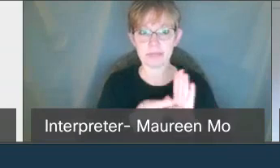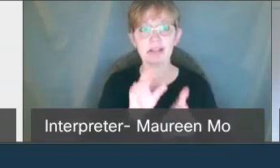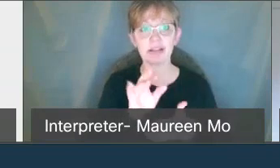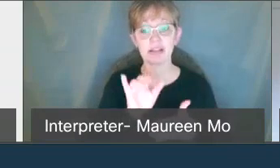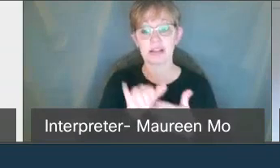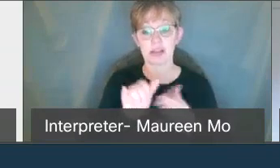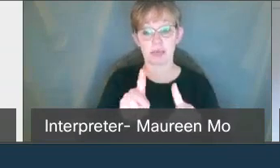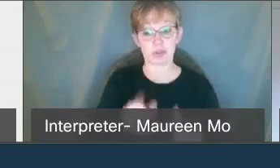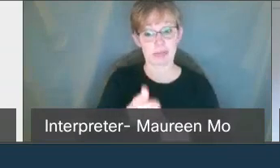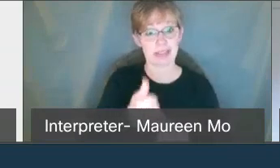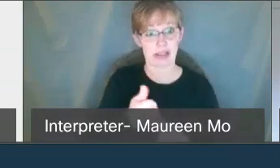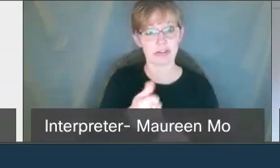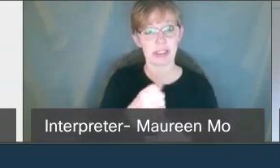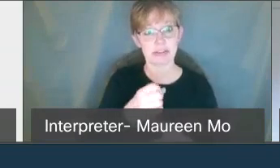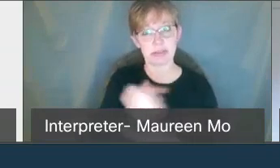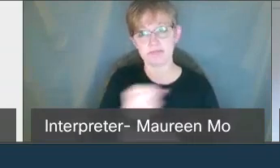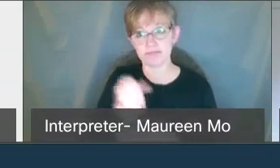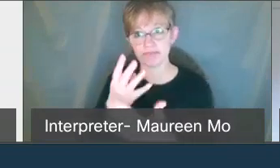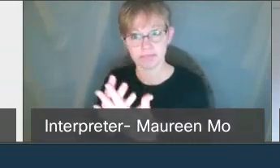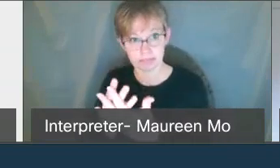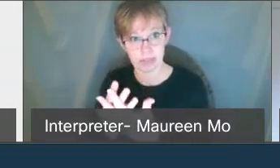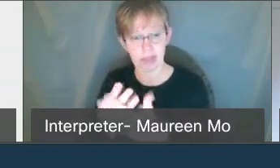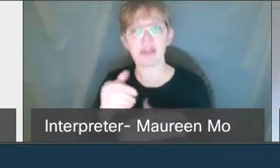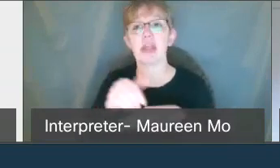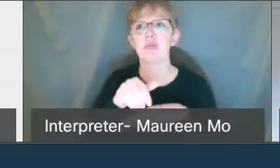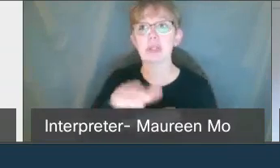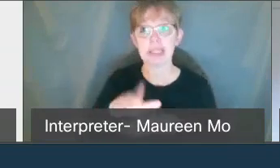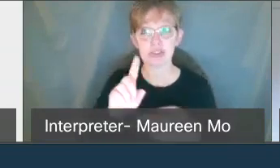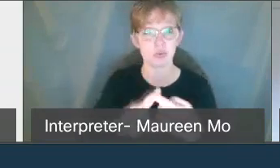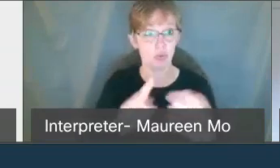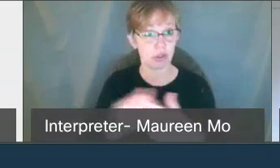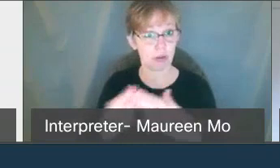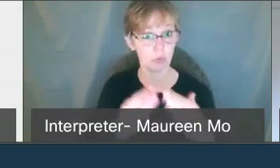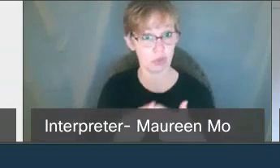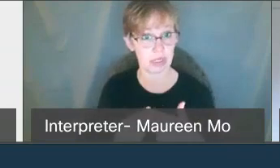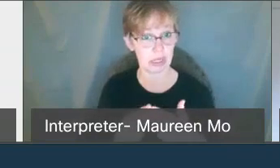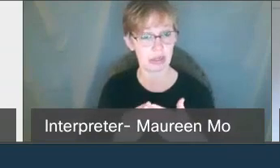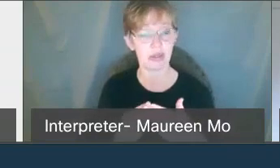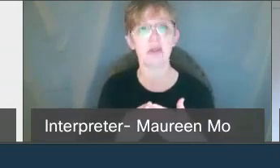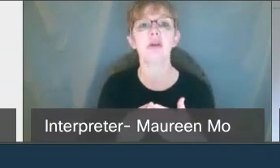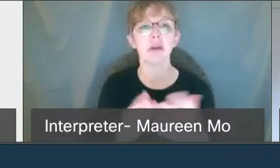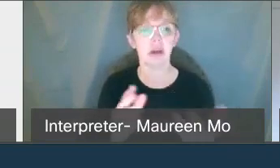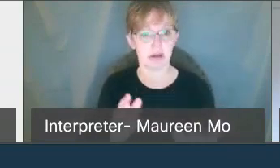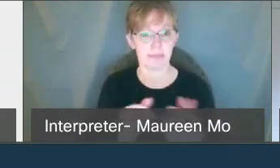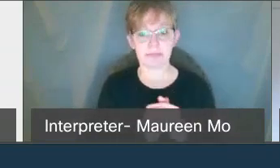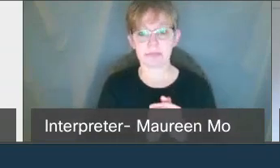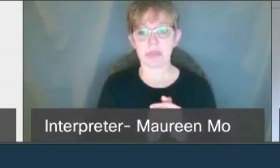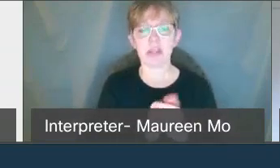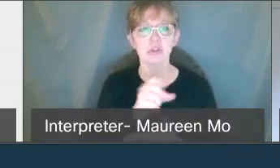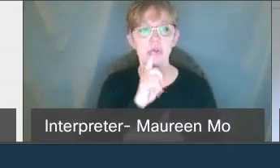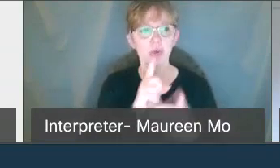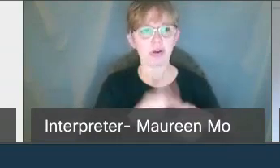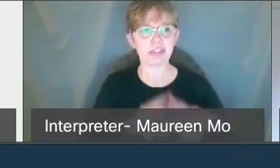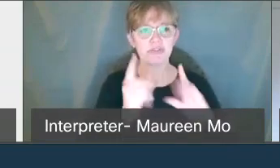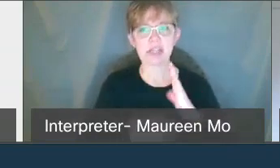community, following a period of detention, let's say in prison or some other sentence. So there are different timeframes that we